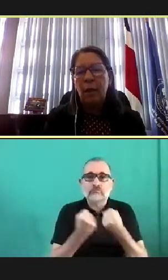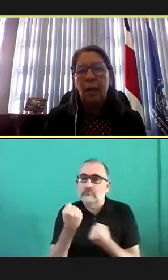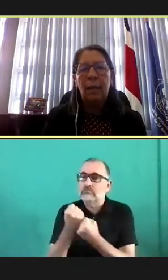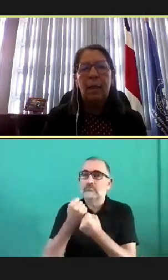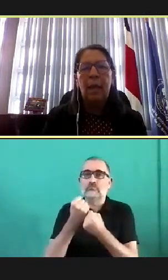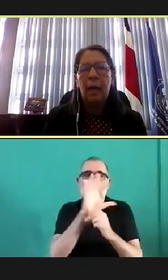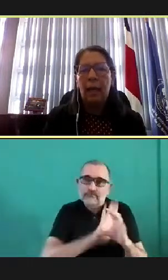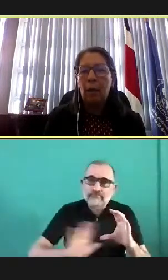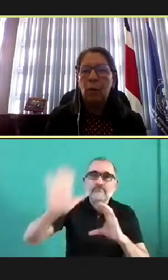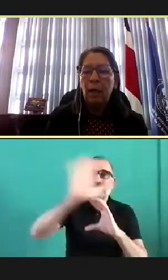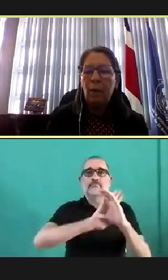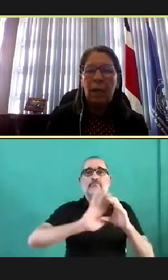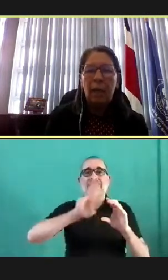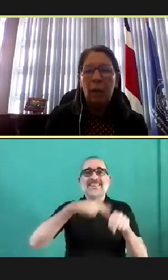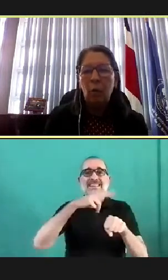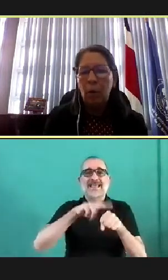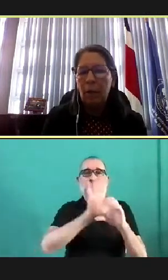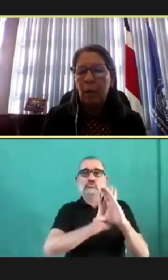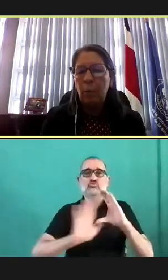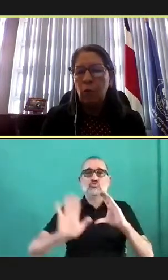for activities that